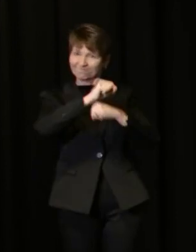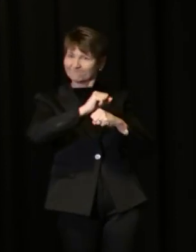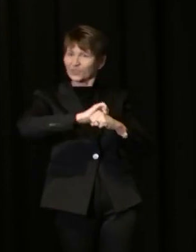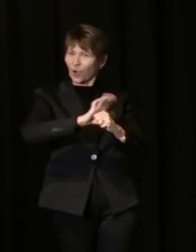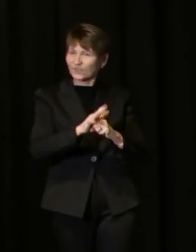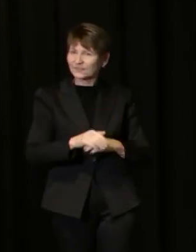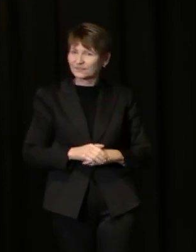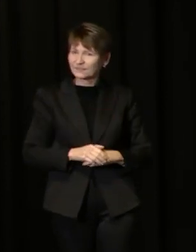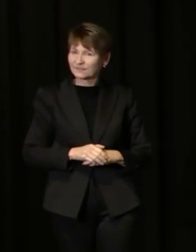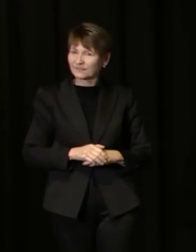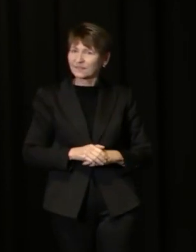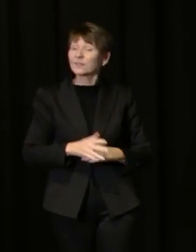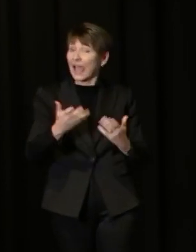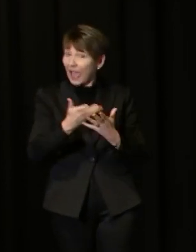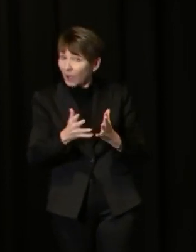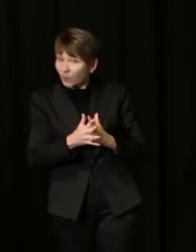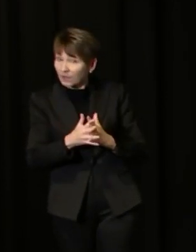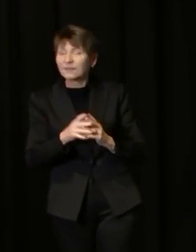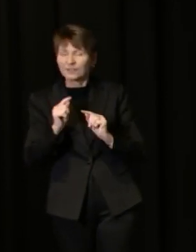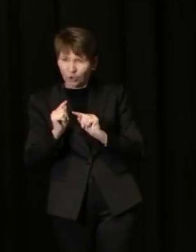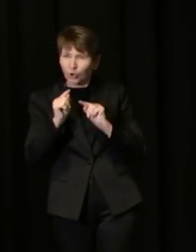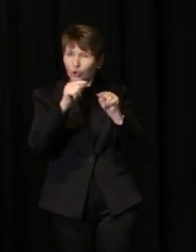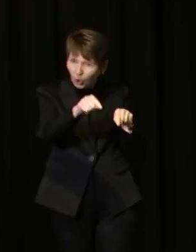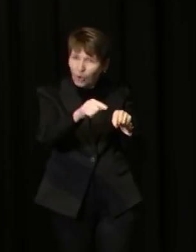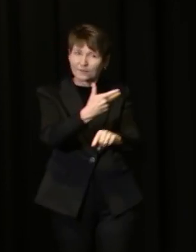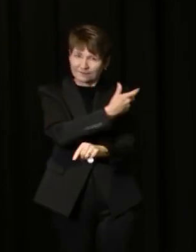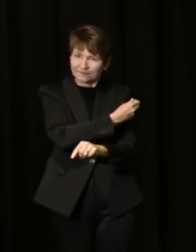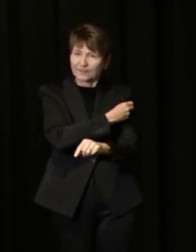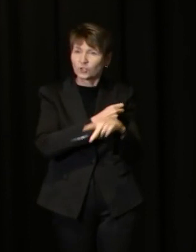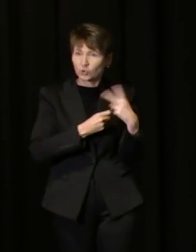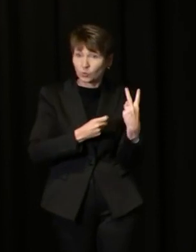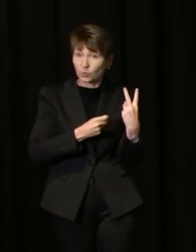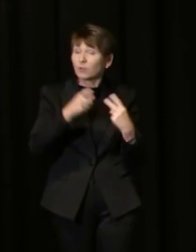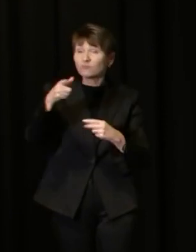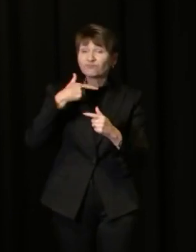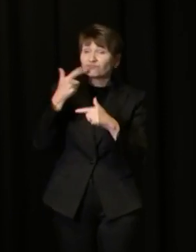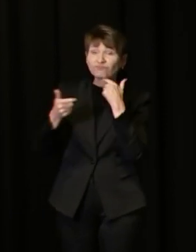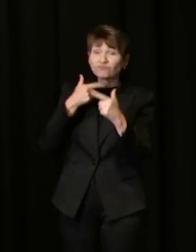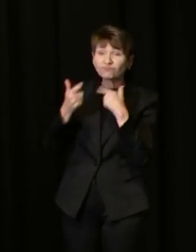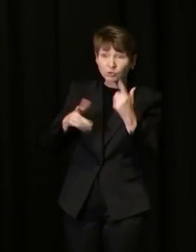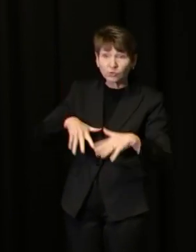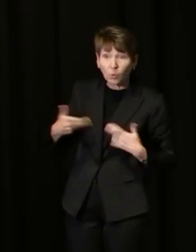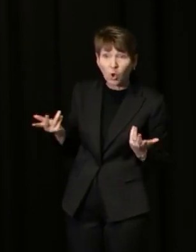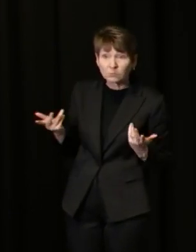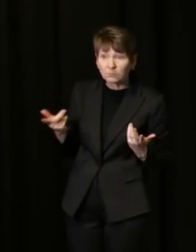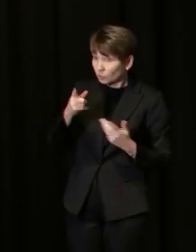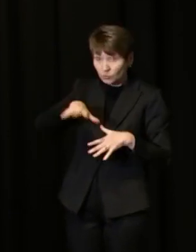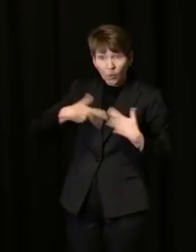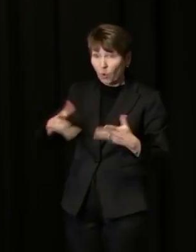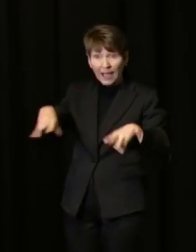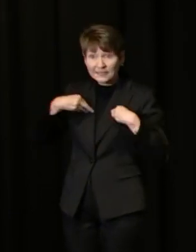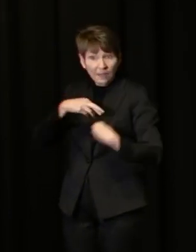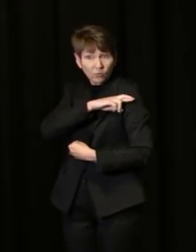judgment, I'd respectfully say everyone should be vaccinated because that gives us options and it takes pressure off our